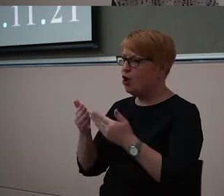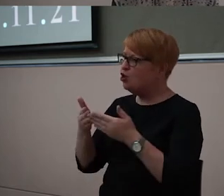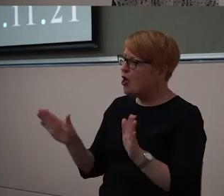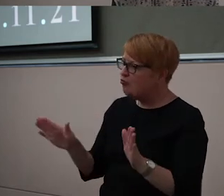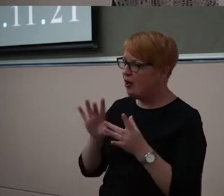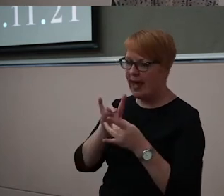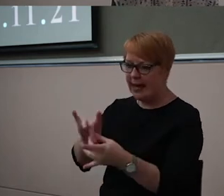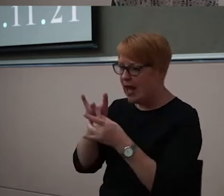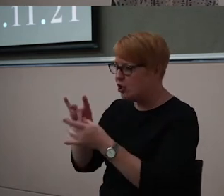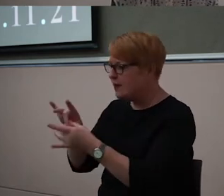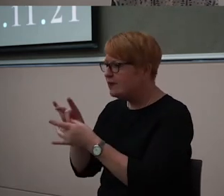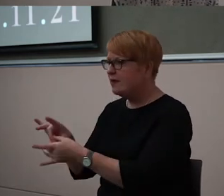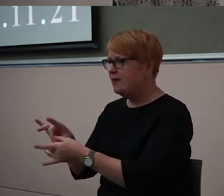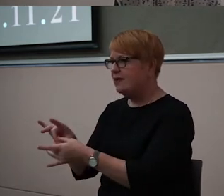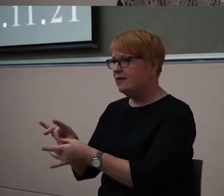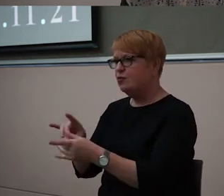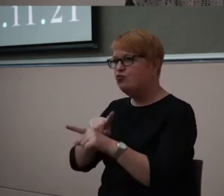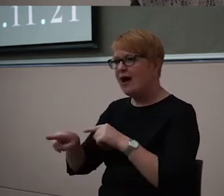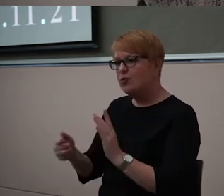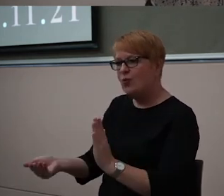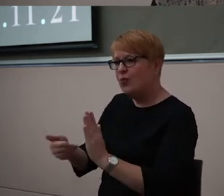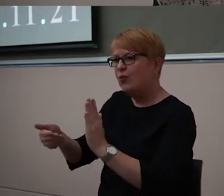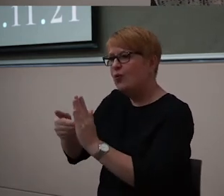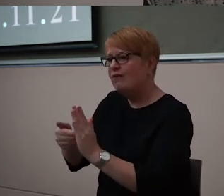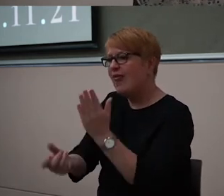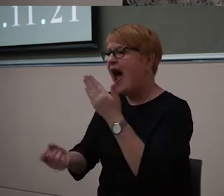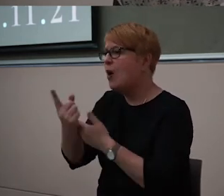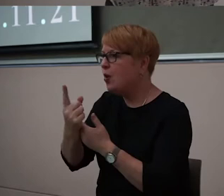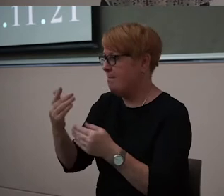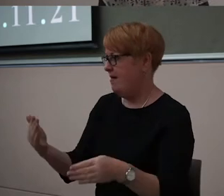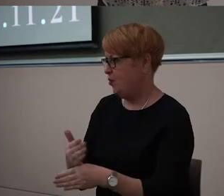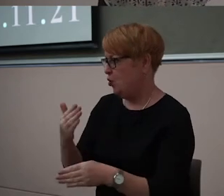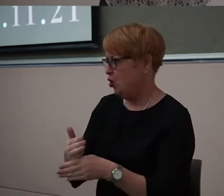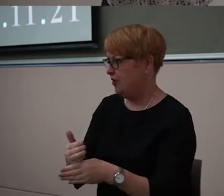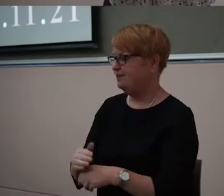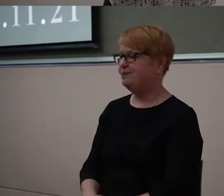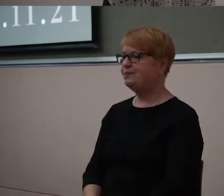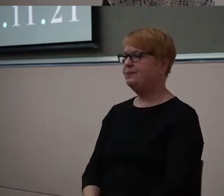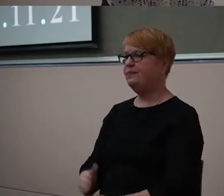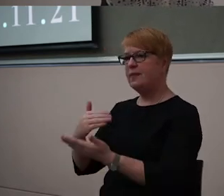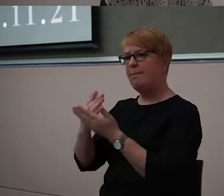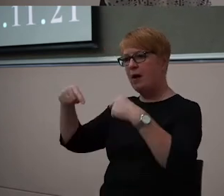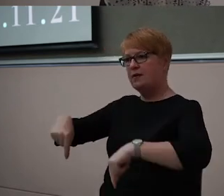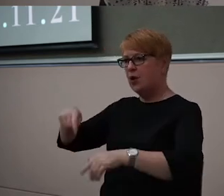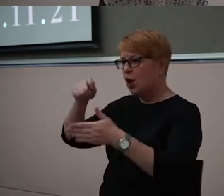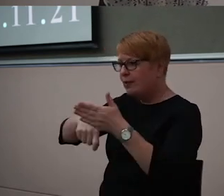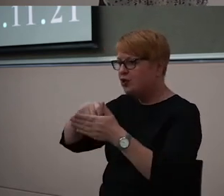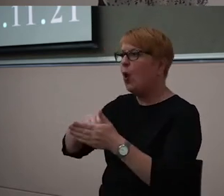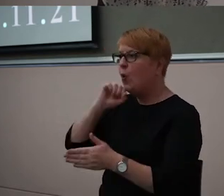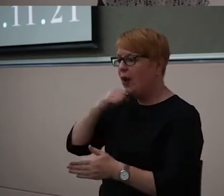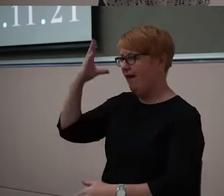processes that inform the outcome of the work. So several aspects of this commission will continue to inform the work that we